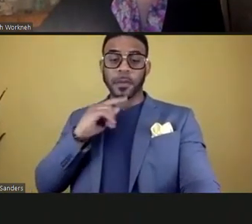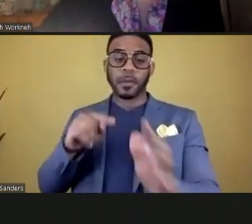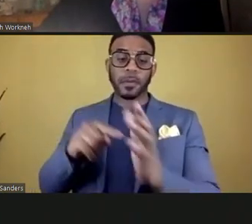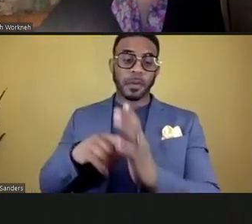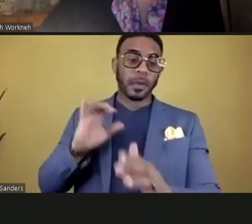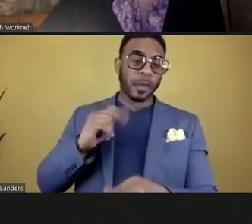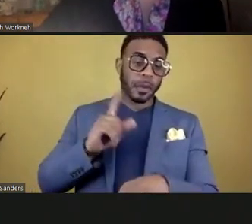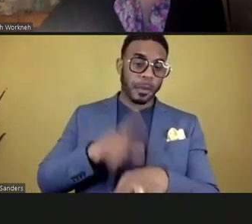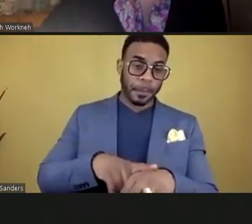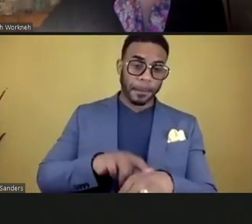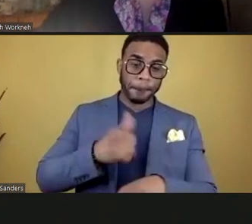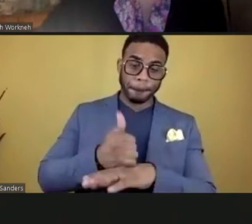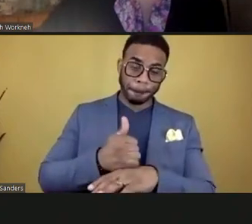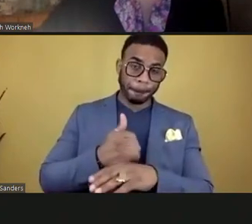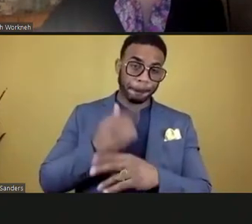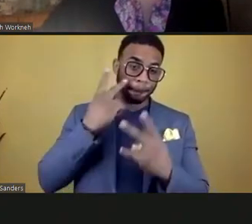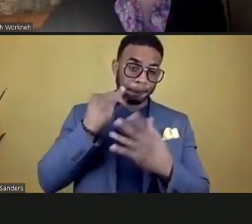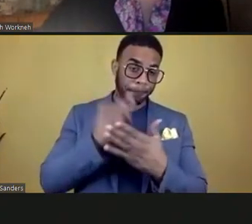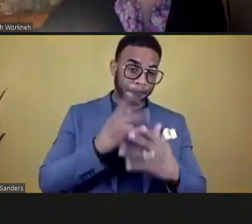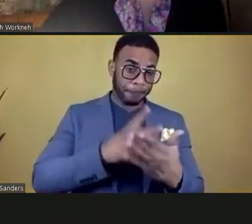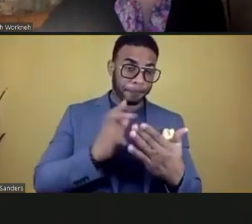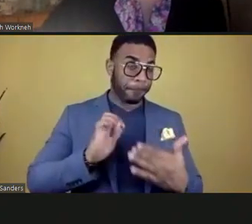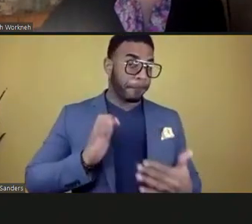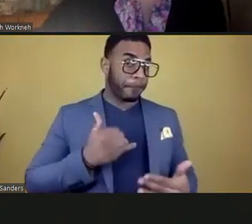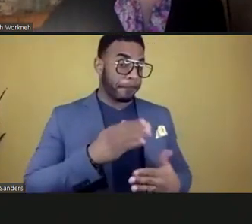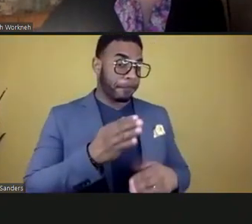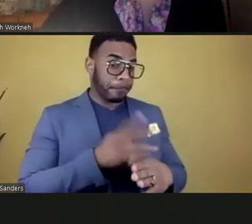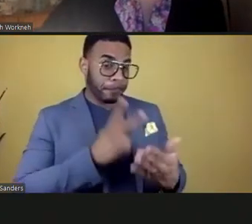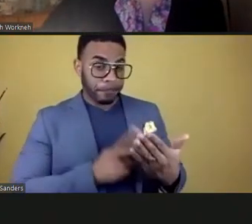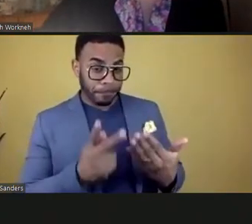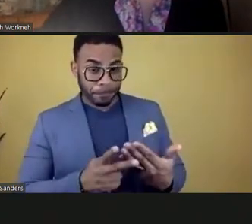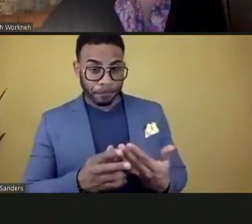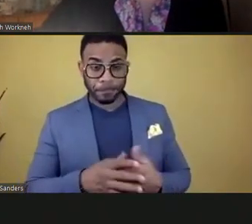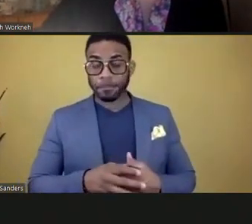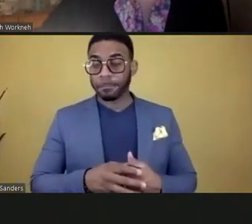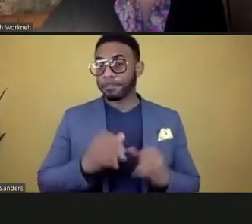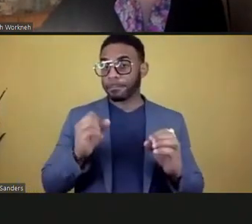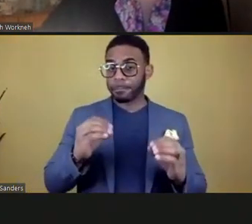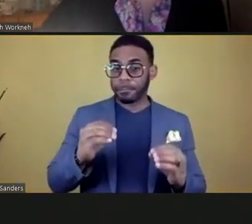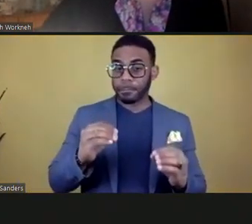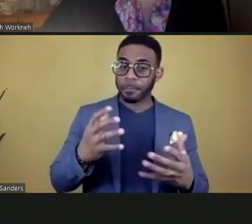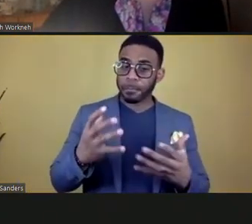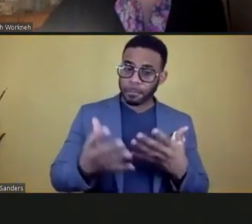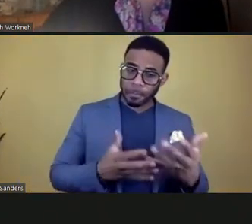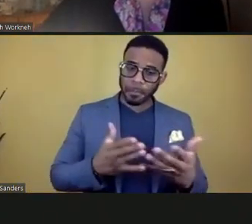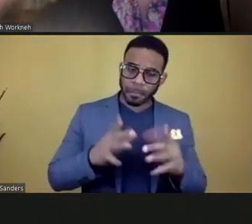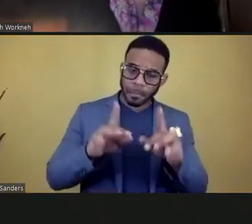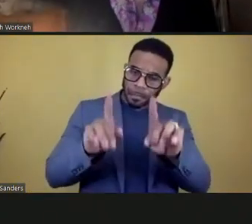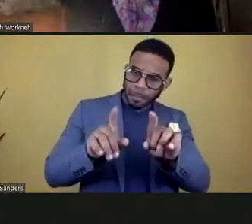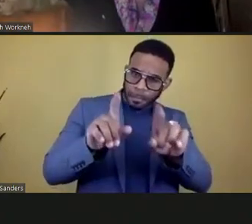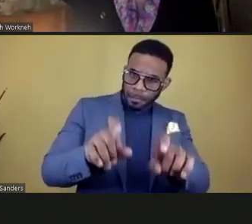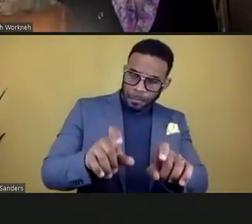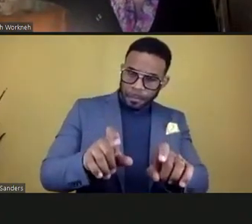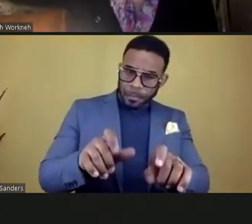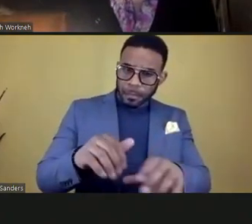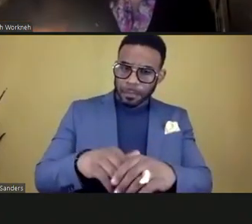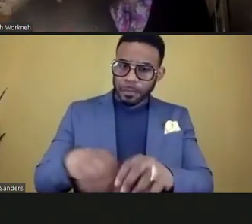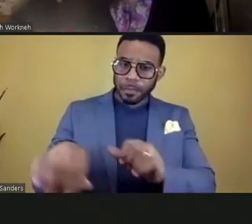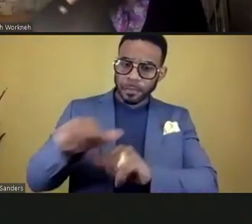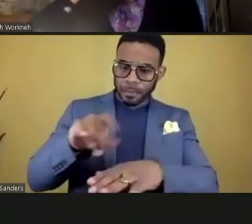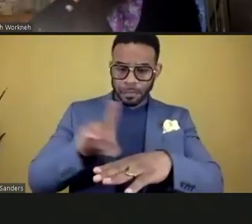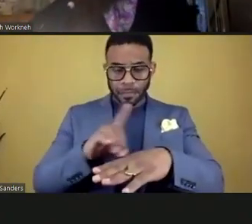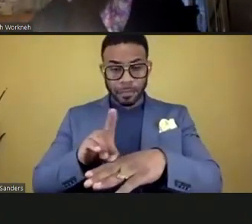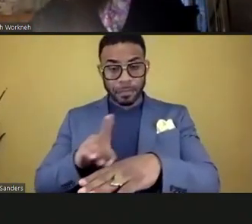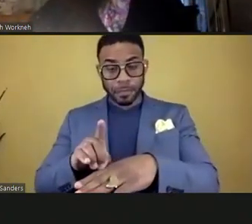our time-based visual arts program and our music program. And so it's kind of an experiment in